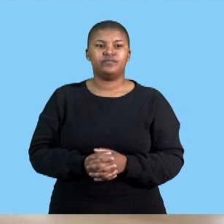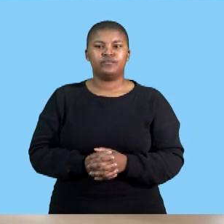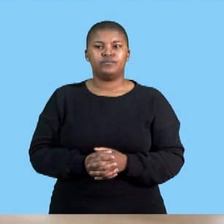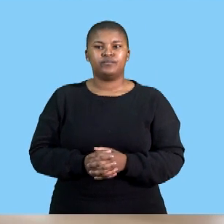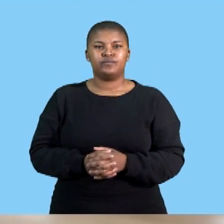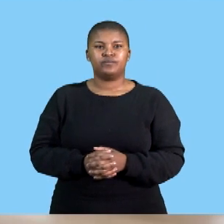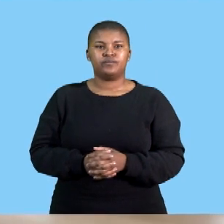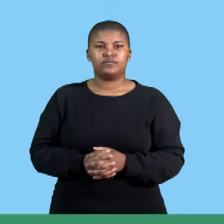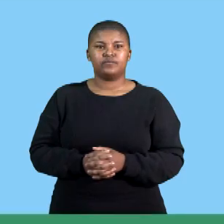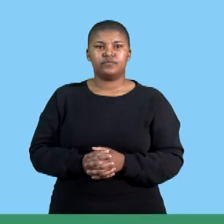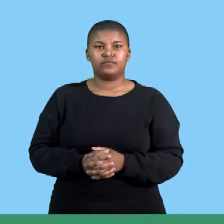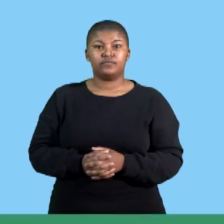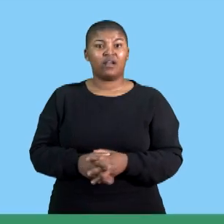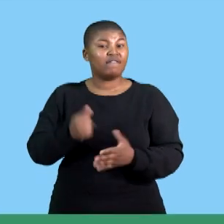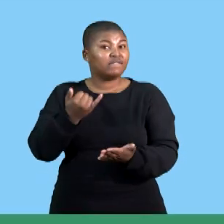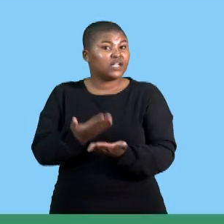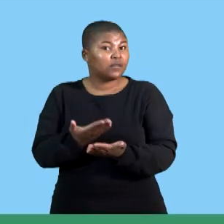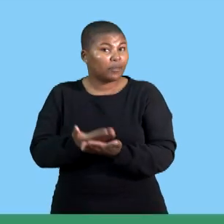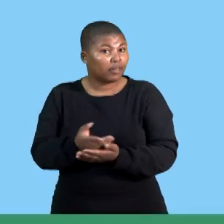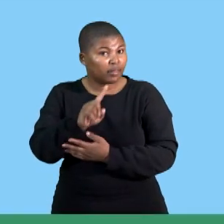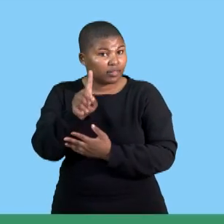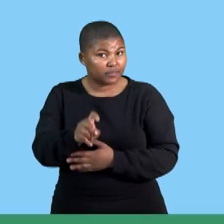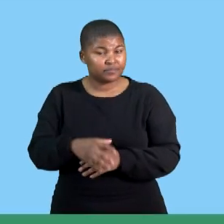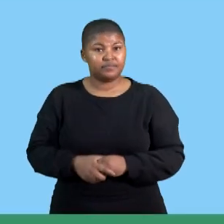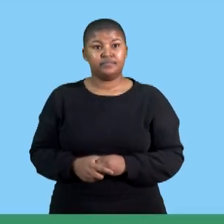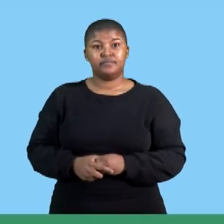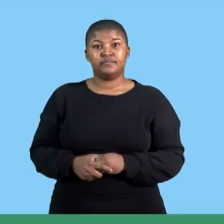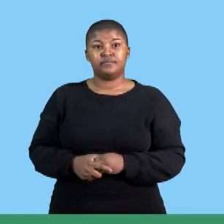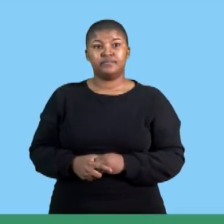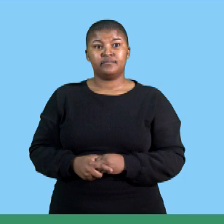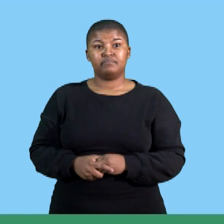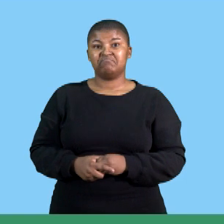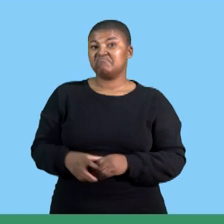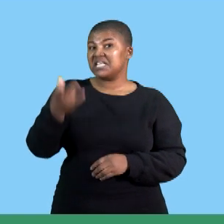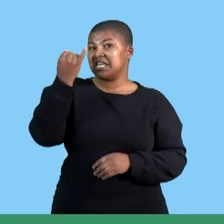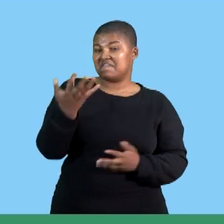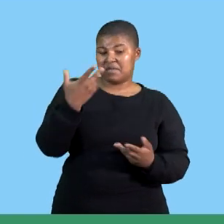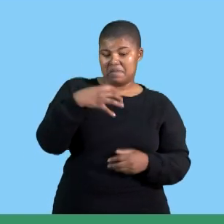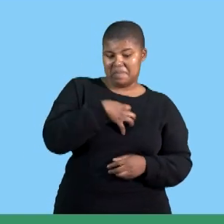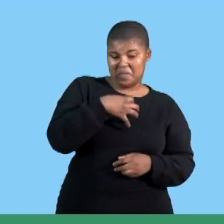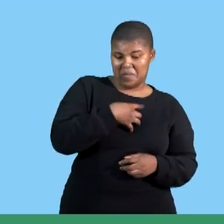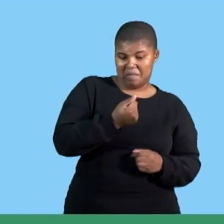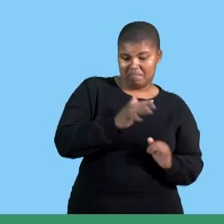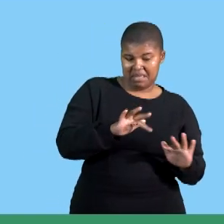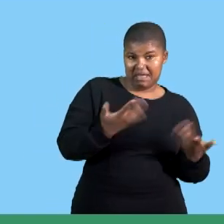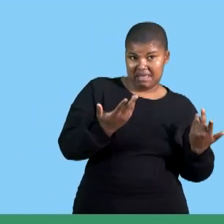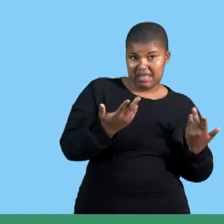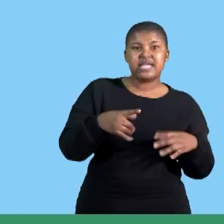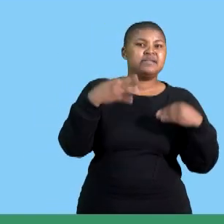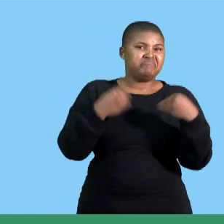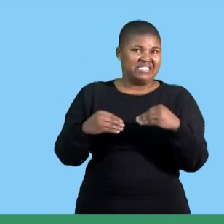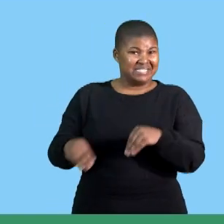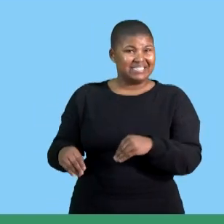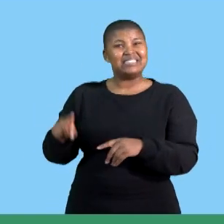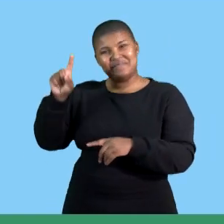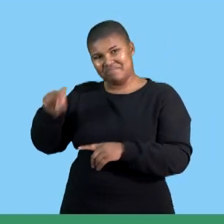capital. Then another factor is availability. If more own capital is not available, the